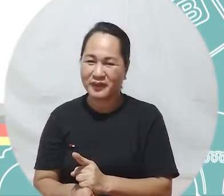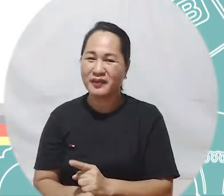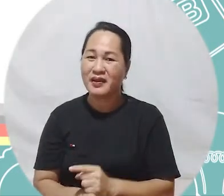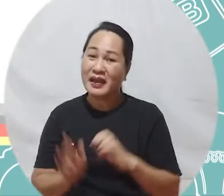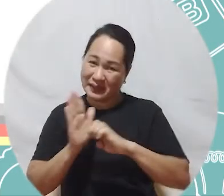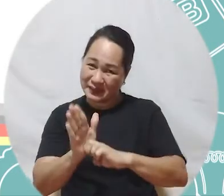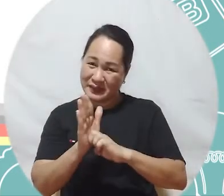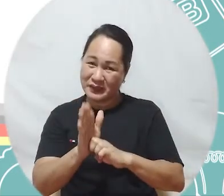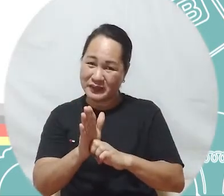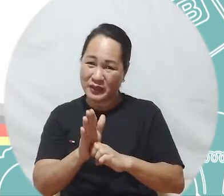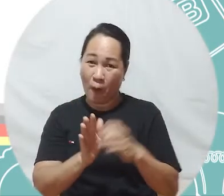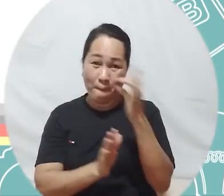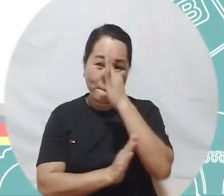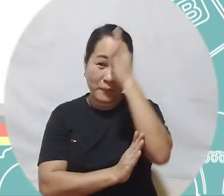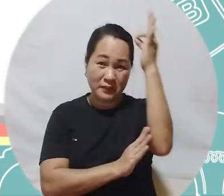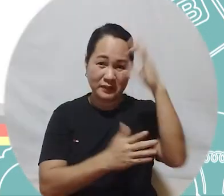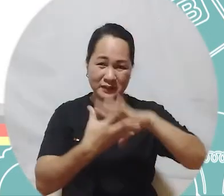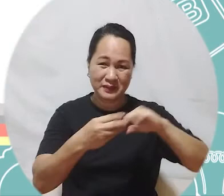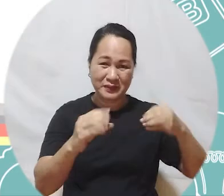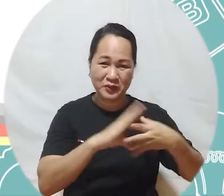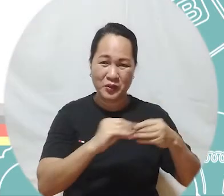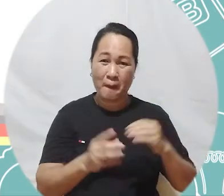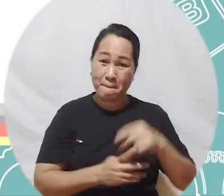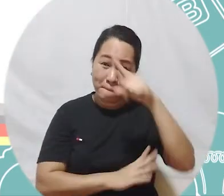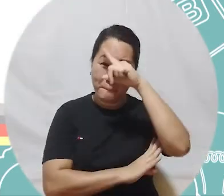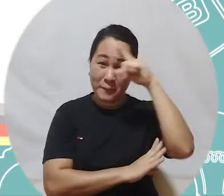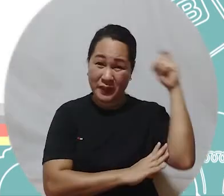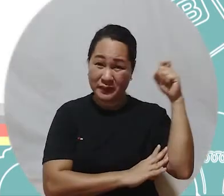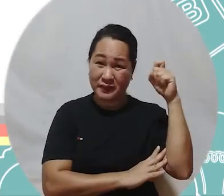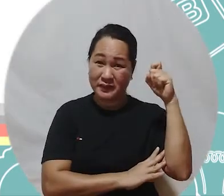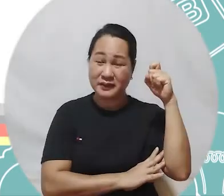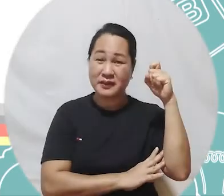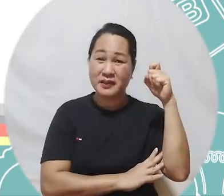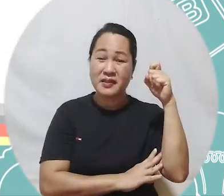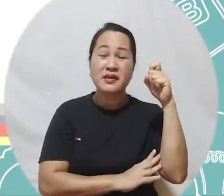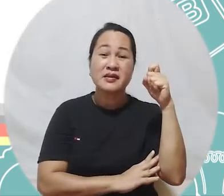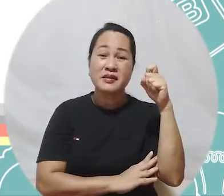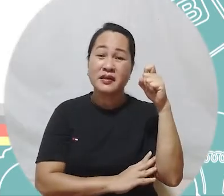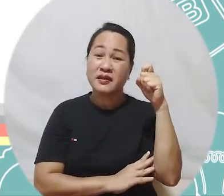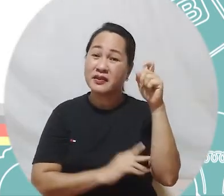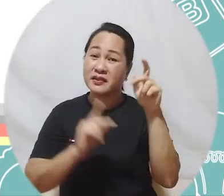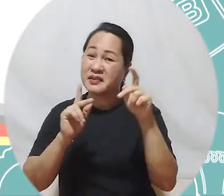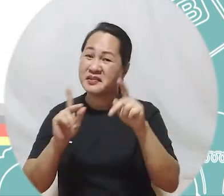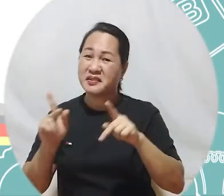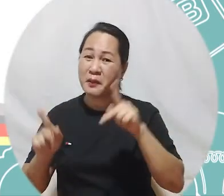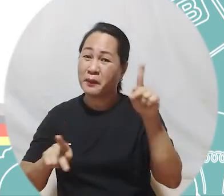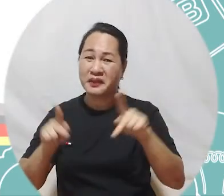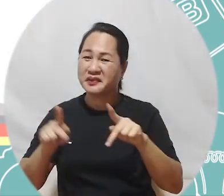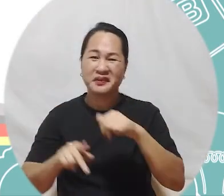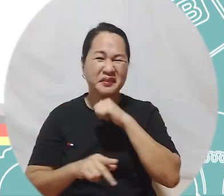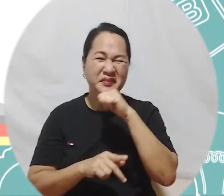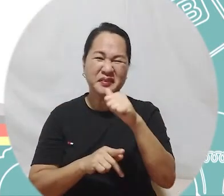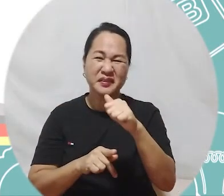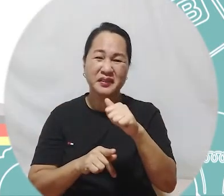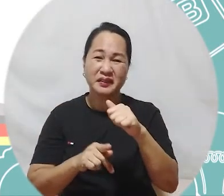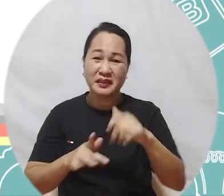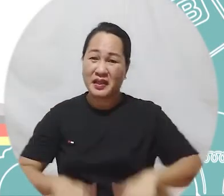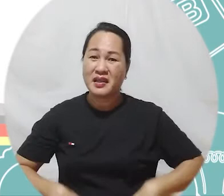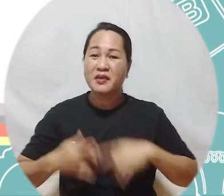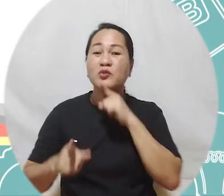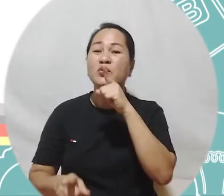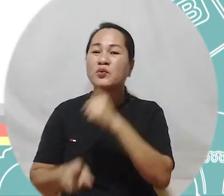Correct! This is an example of a fantasy story because the character does not exist in real life.